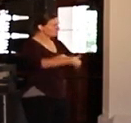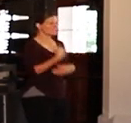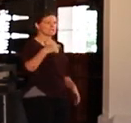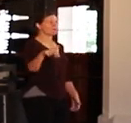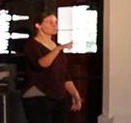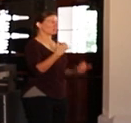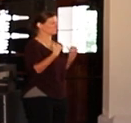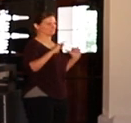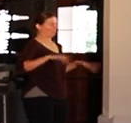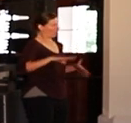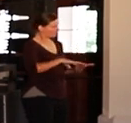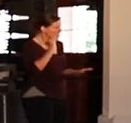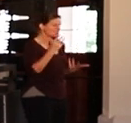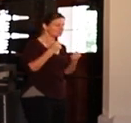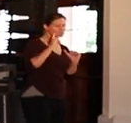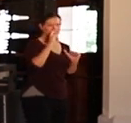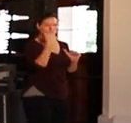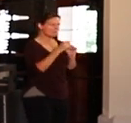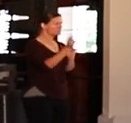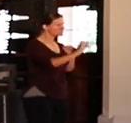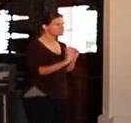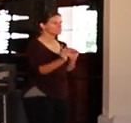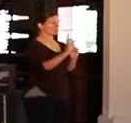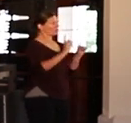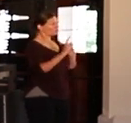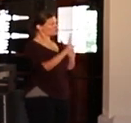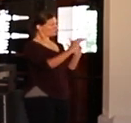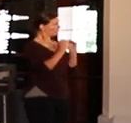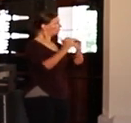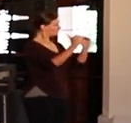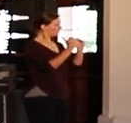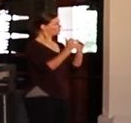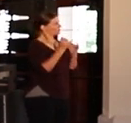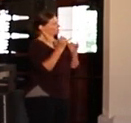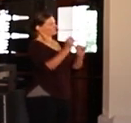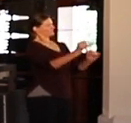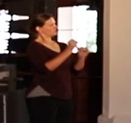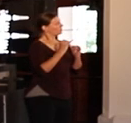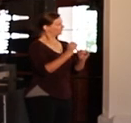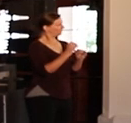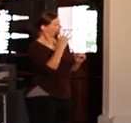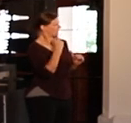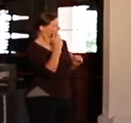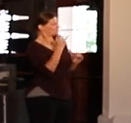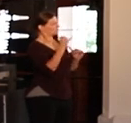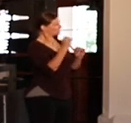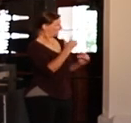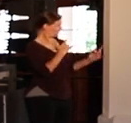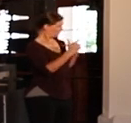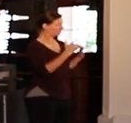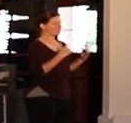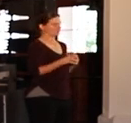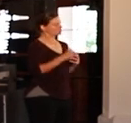still memorizing the buildings as I go around. But your peers are having some of those same concerns